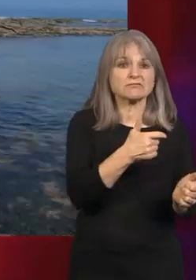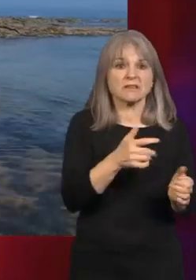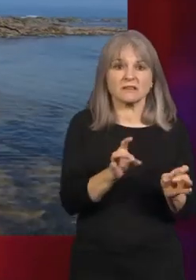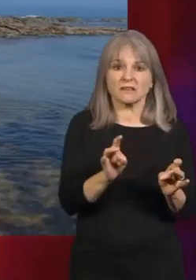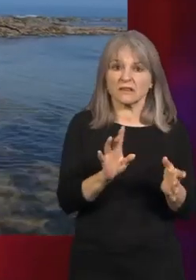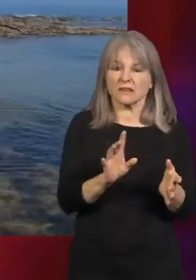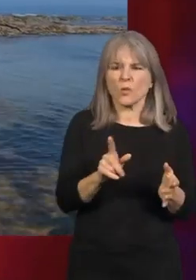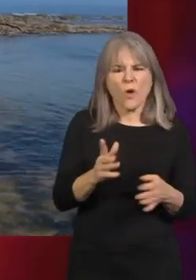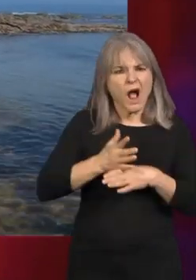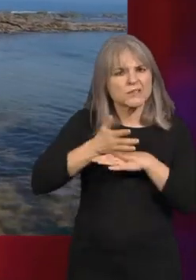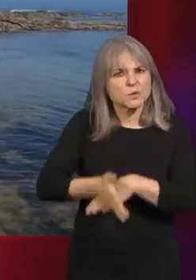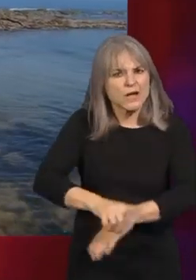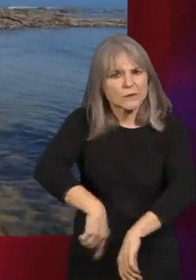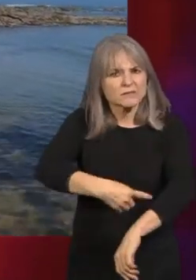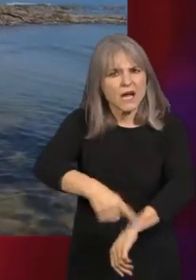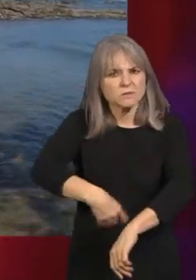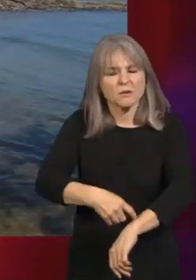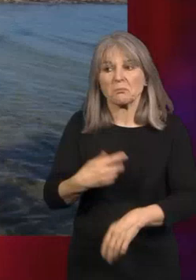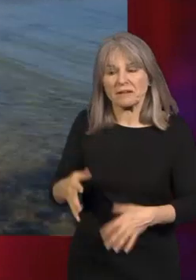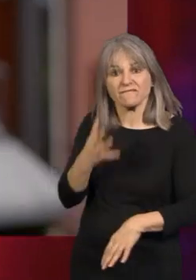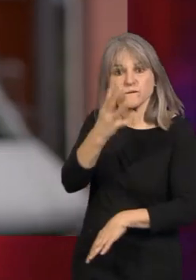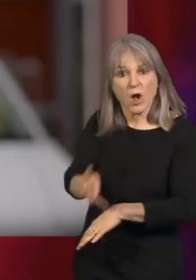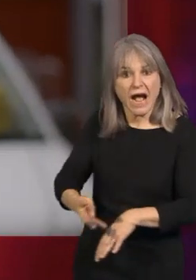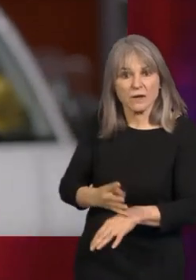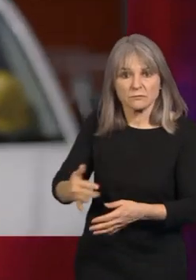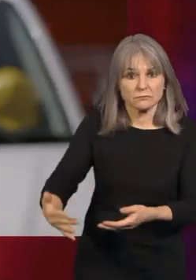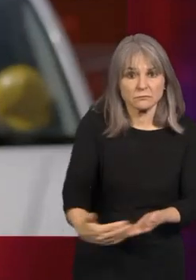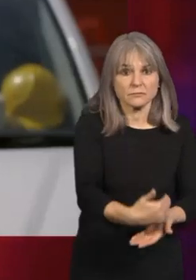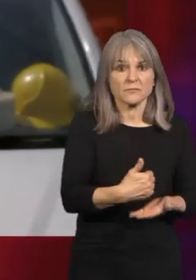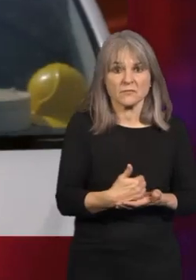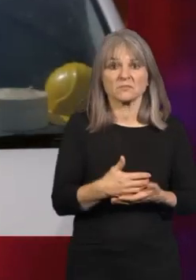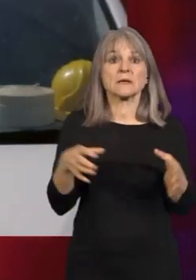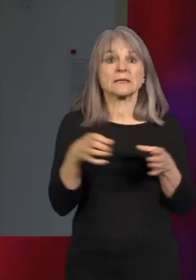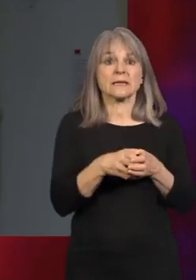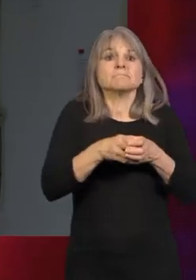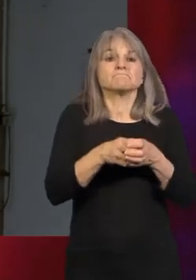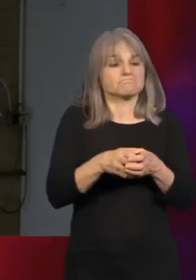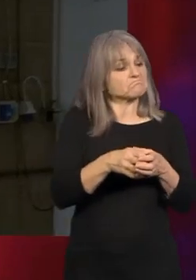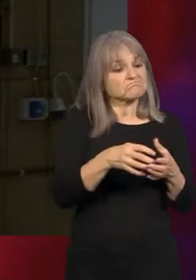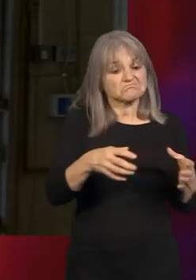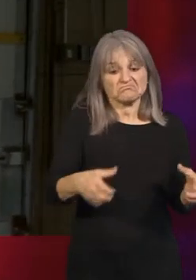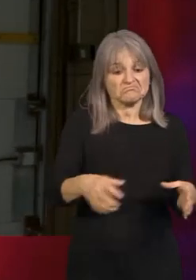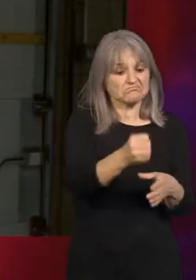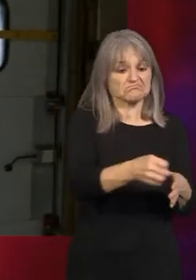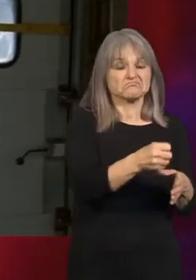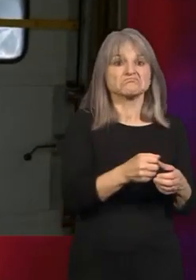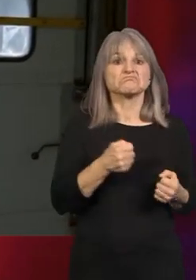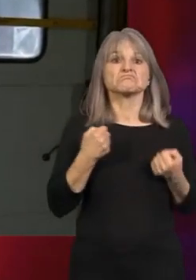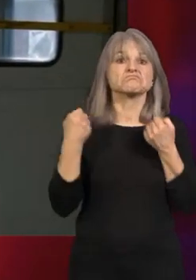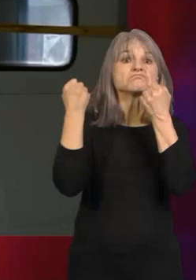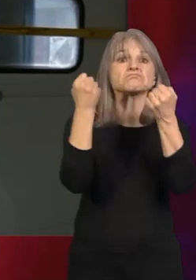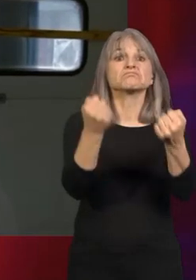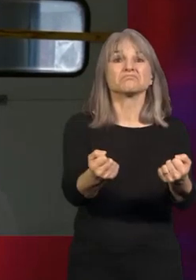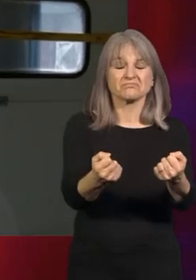seaweed. And that's not even the biggest challenge. Finding a way to turn this soggy seaweed into seasoning has